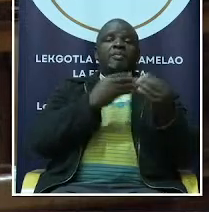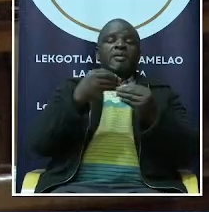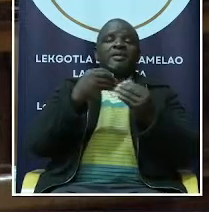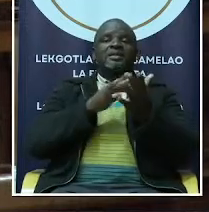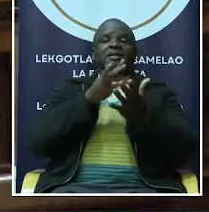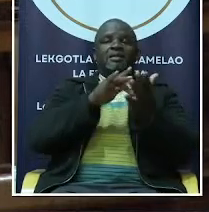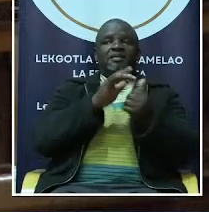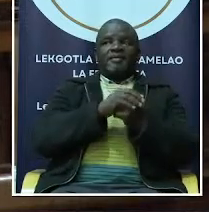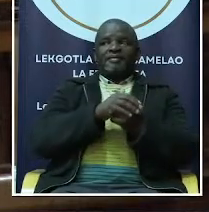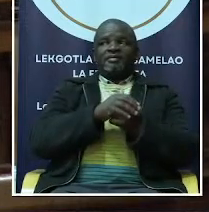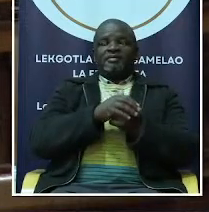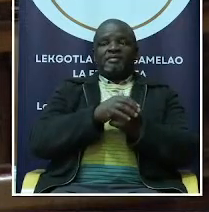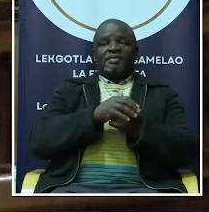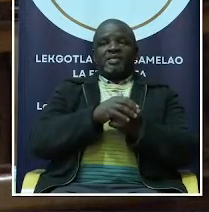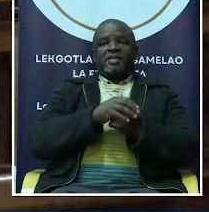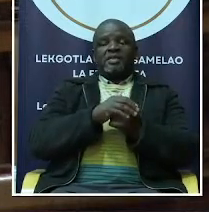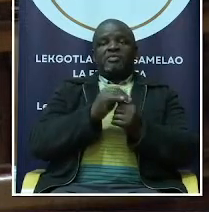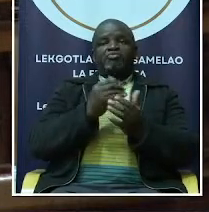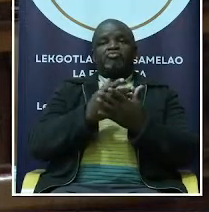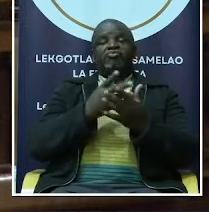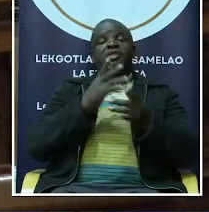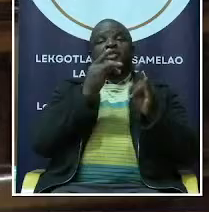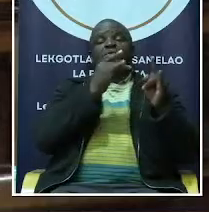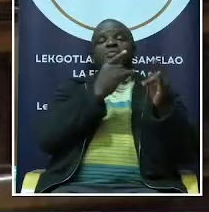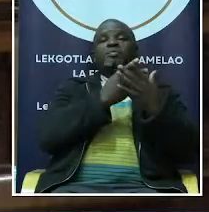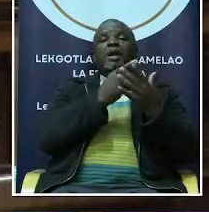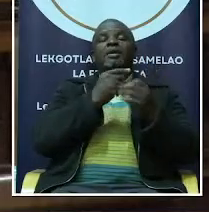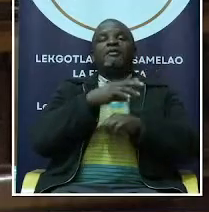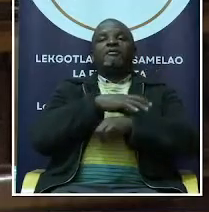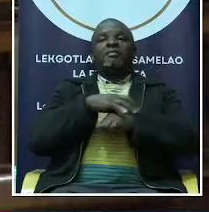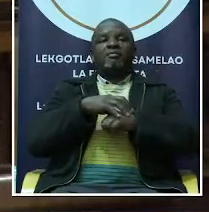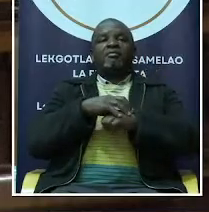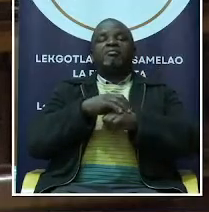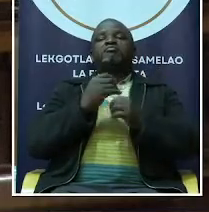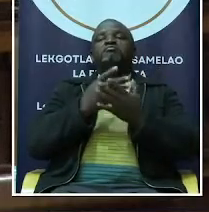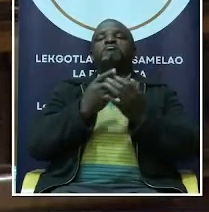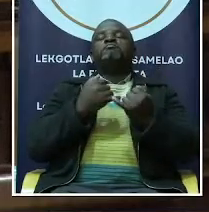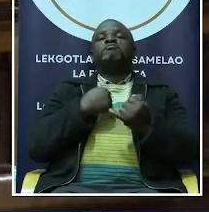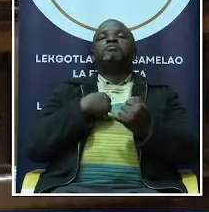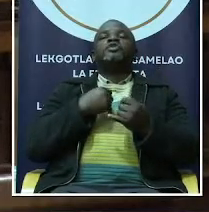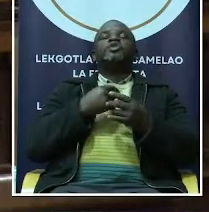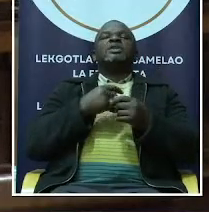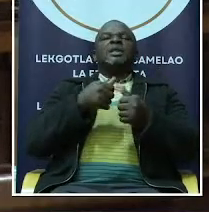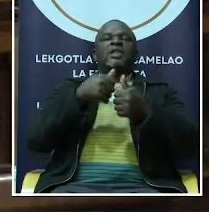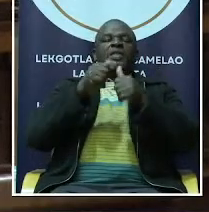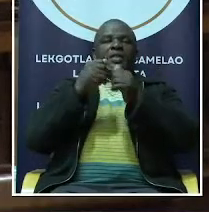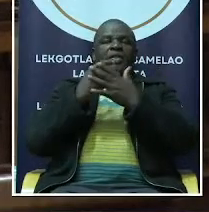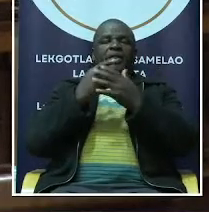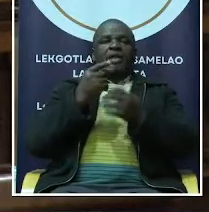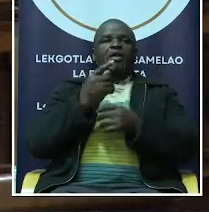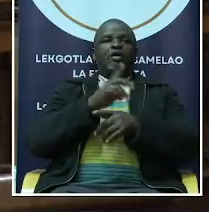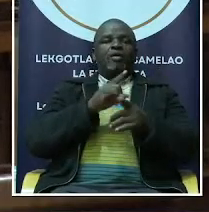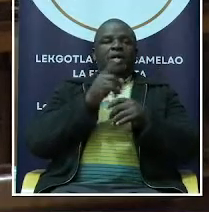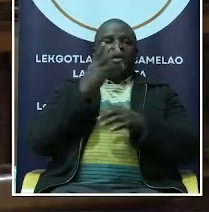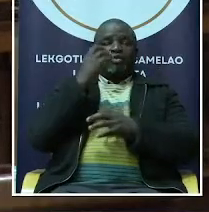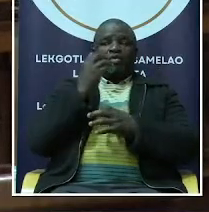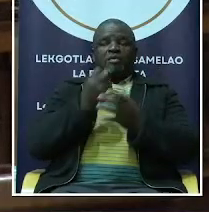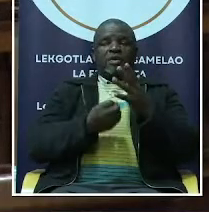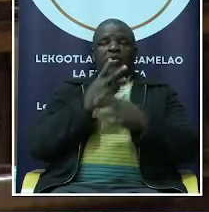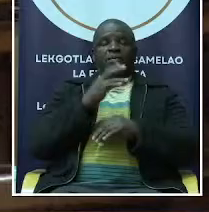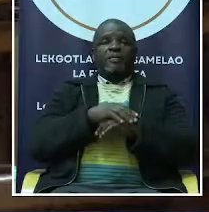zones in townships and rural areas to stimulate local economic growth.